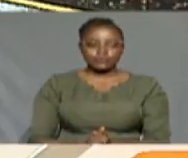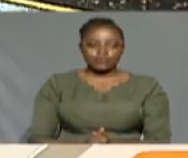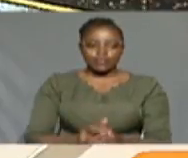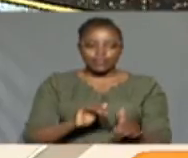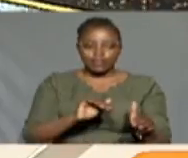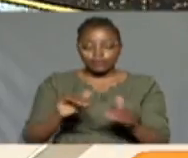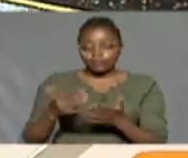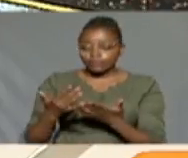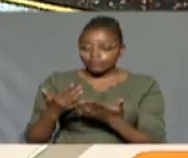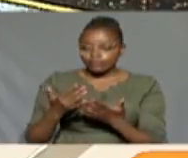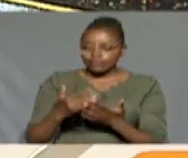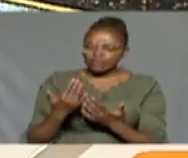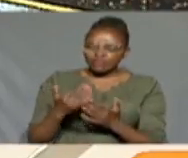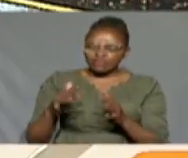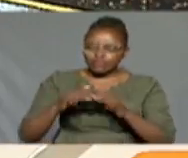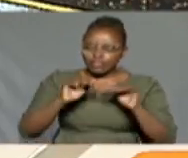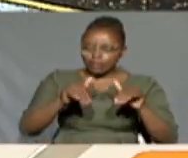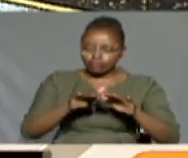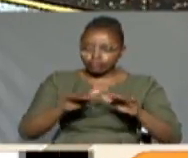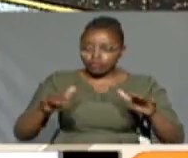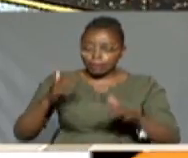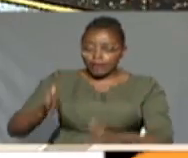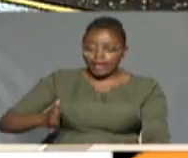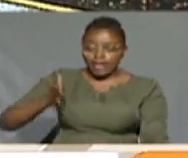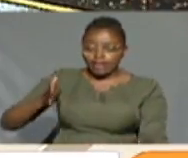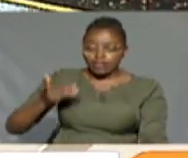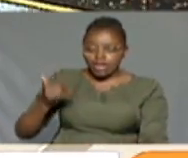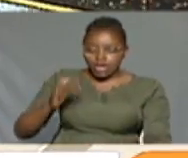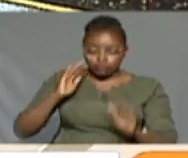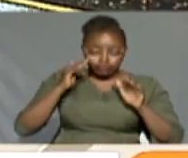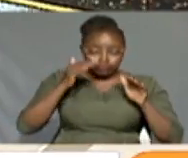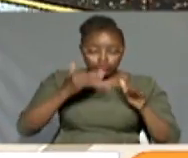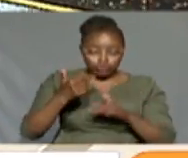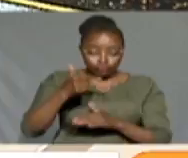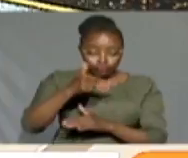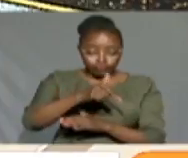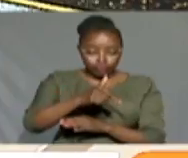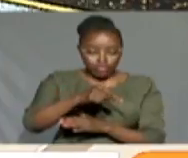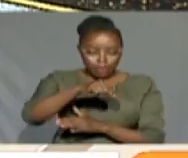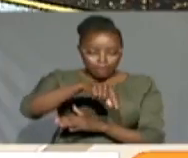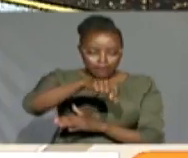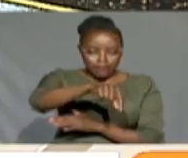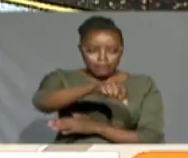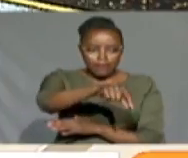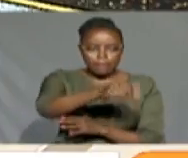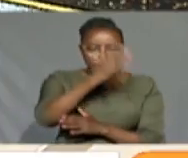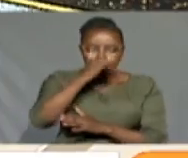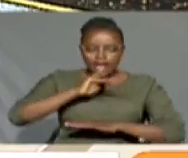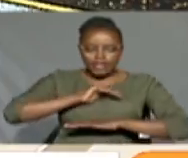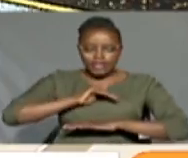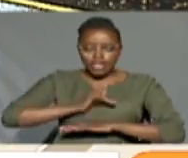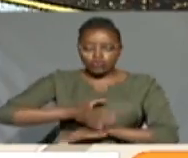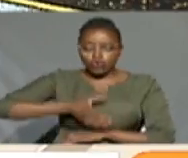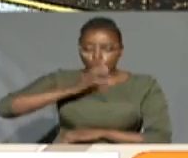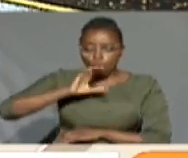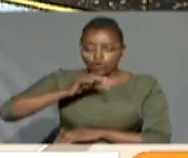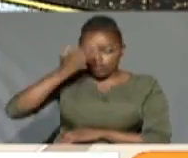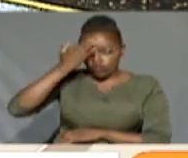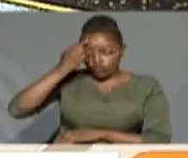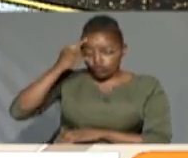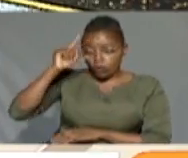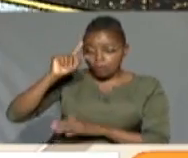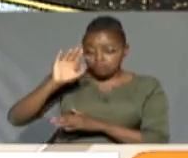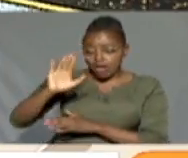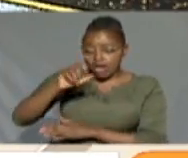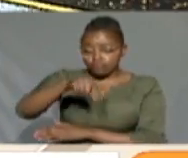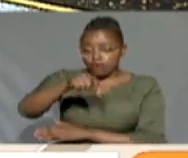So large-scale vegetable farmers in Naivasha are now turning to drip irrigation systems to ensure sufficient water for their crops.